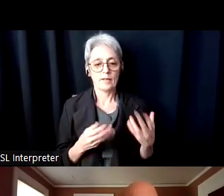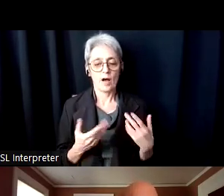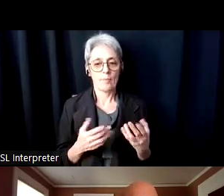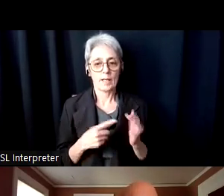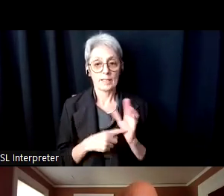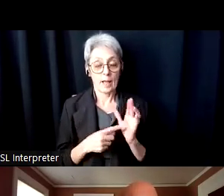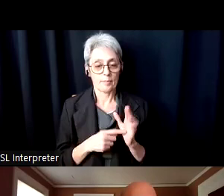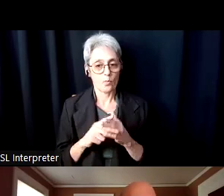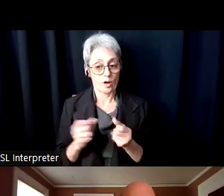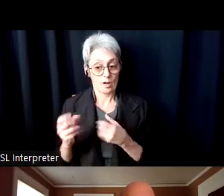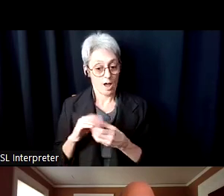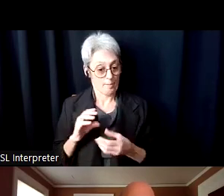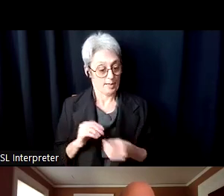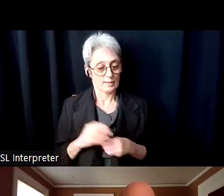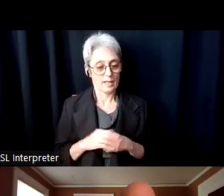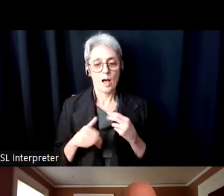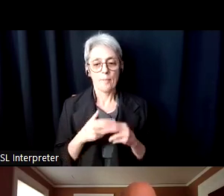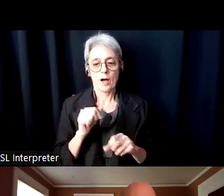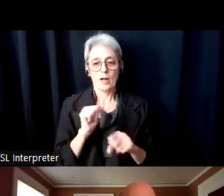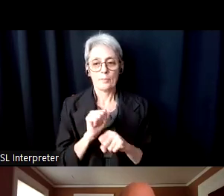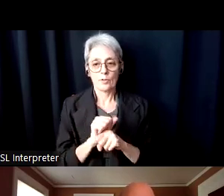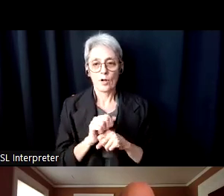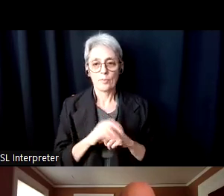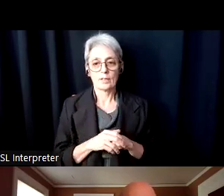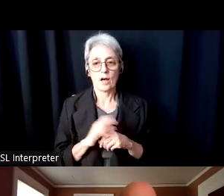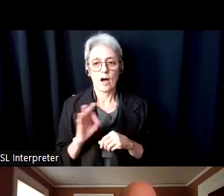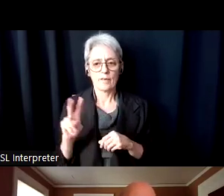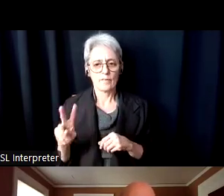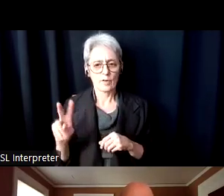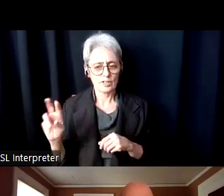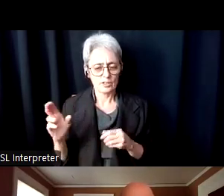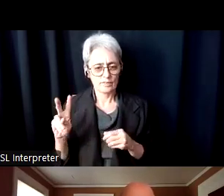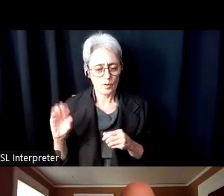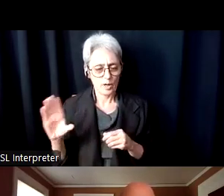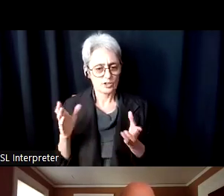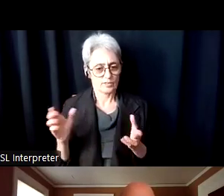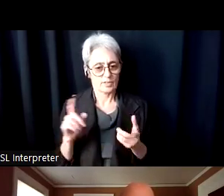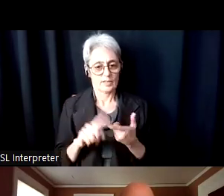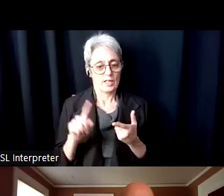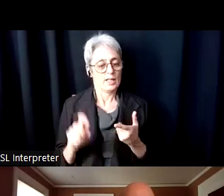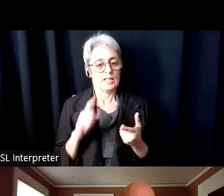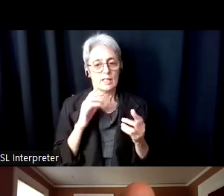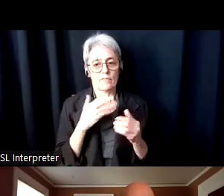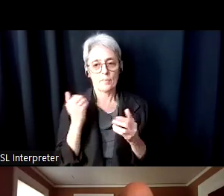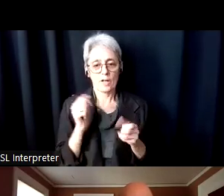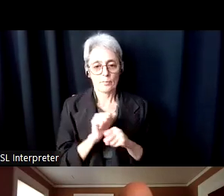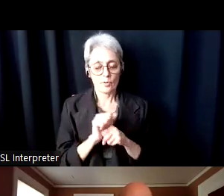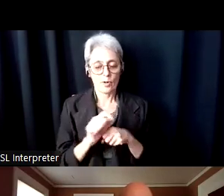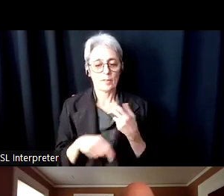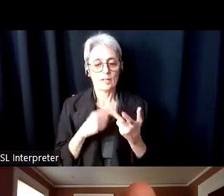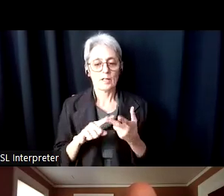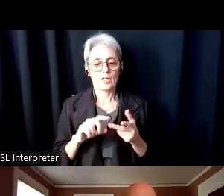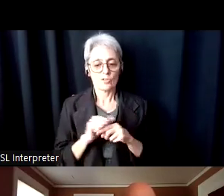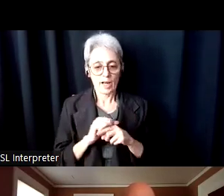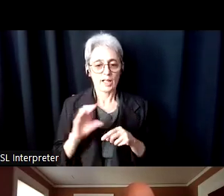received, comments about employment and vocational services, need for better employment, training, job training,